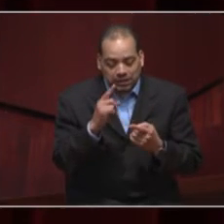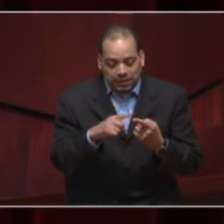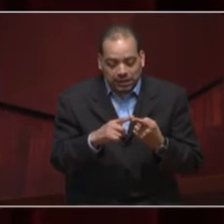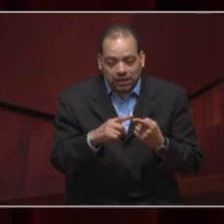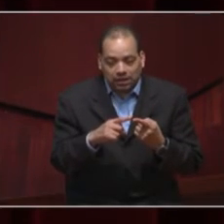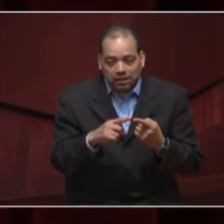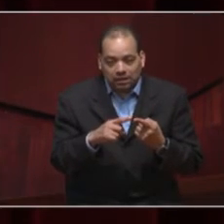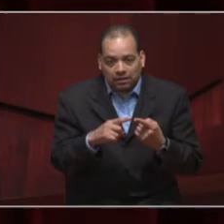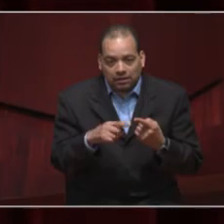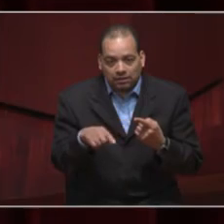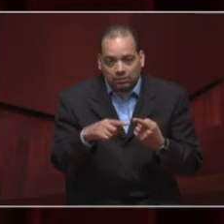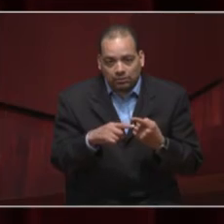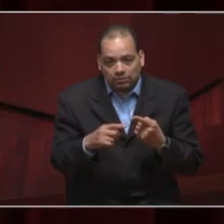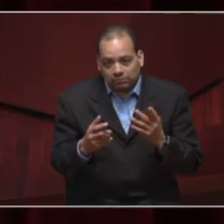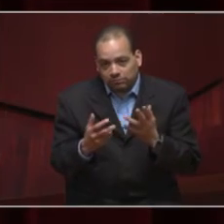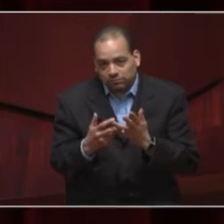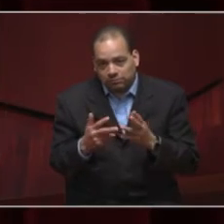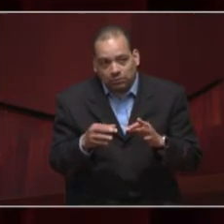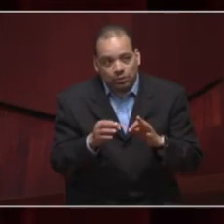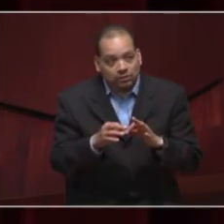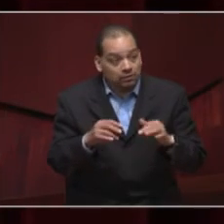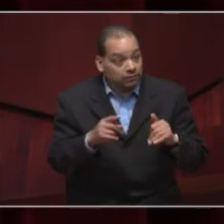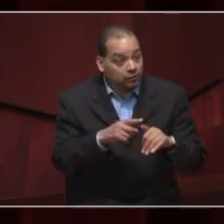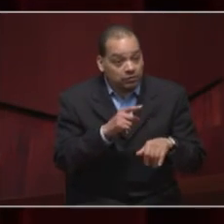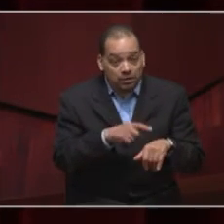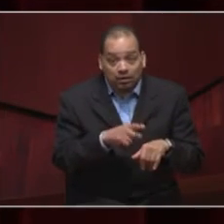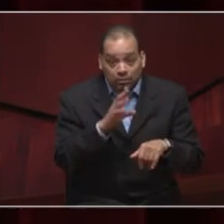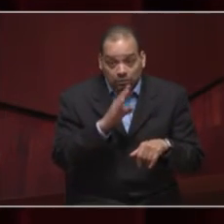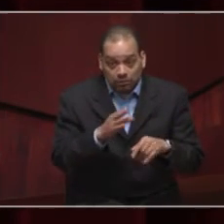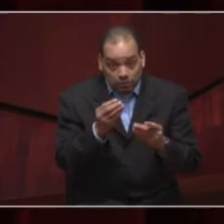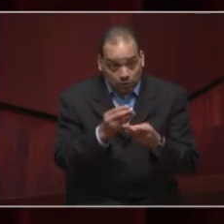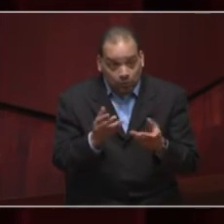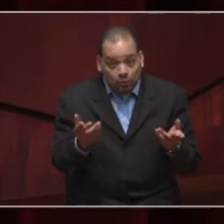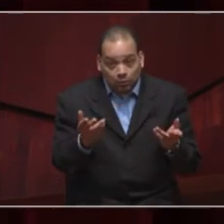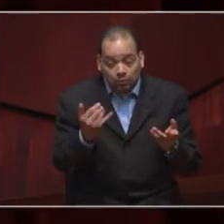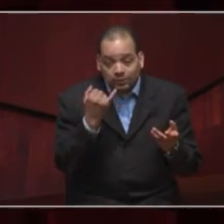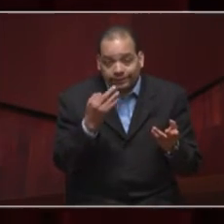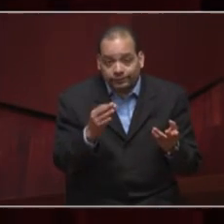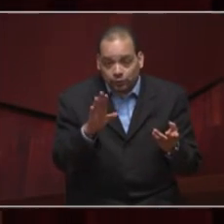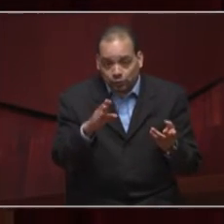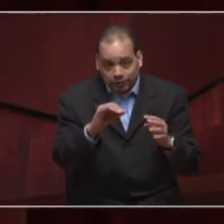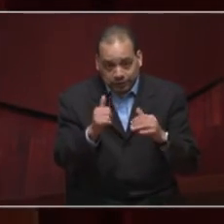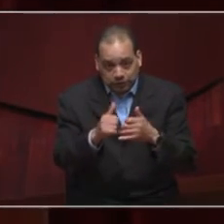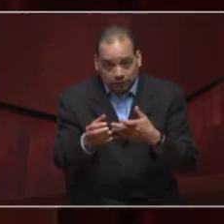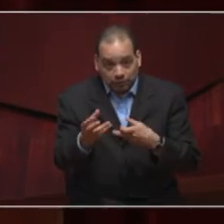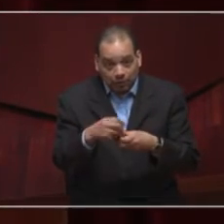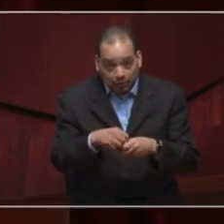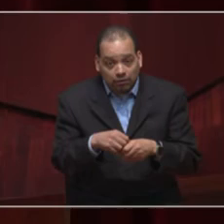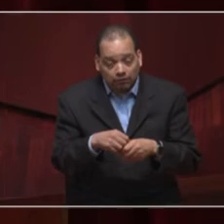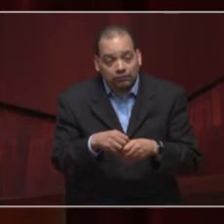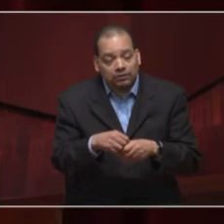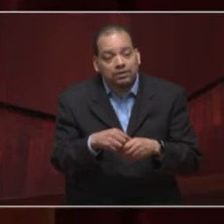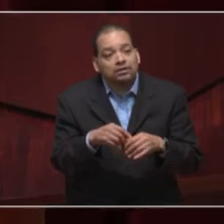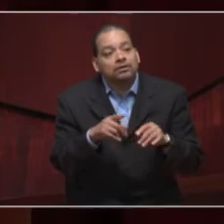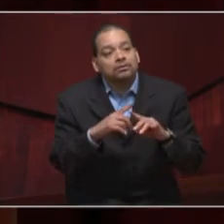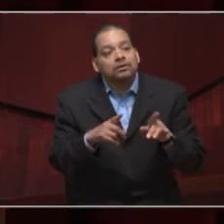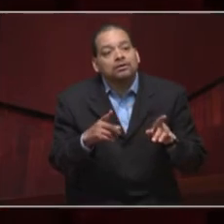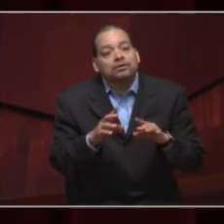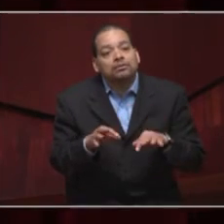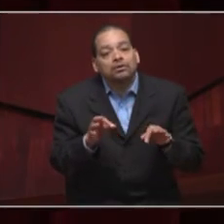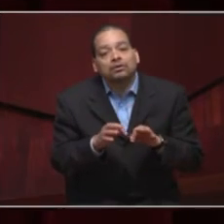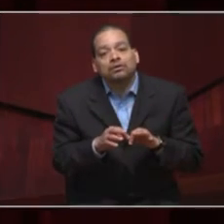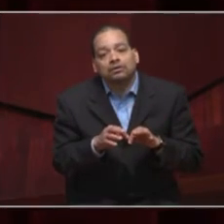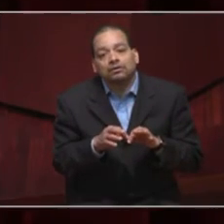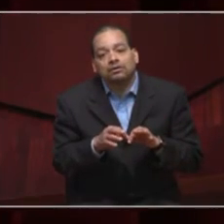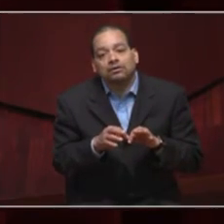our ducks are rowed up properly before we actually do it. However, the point that I want to reiterate is we will go back